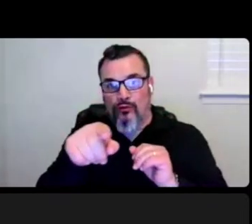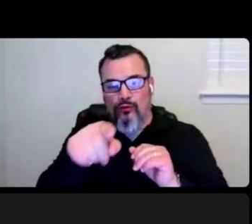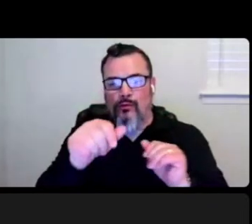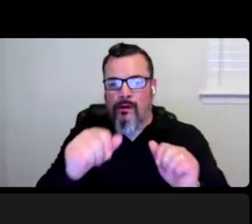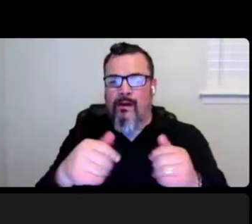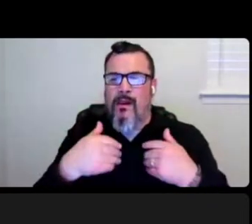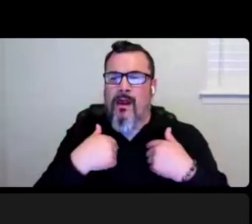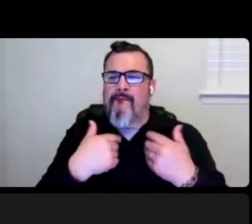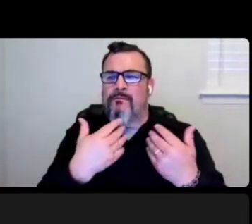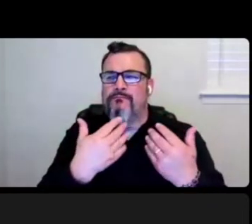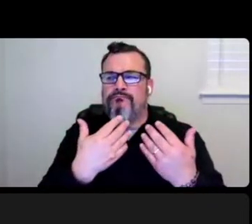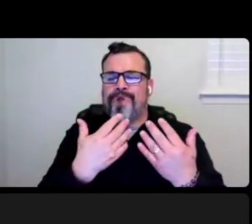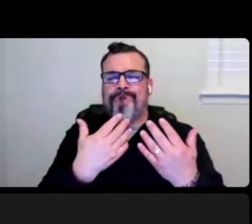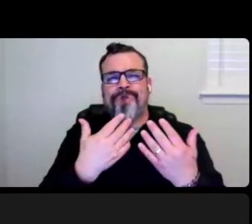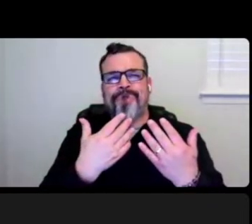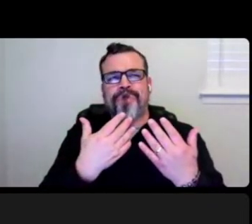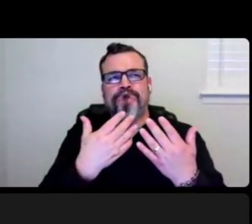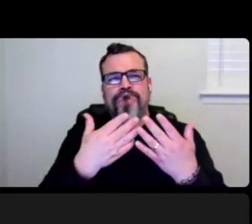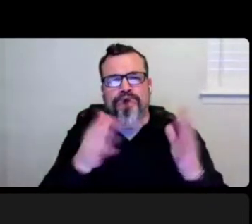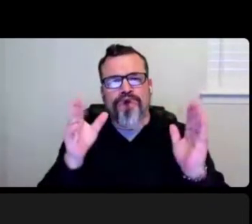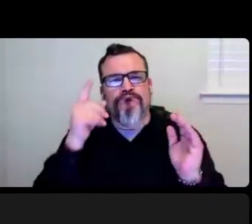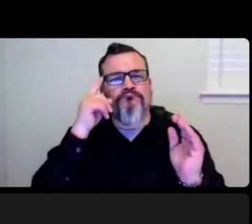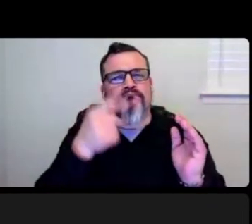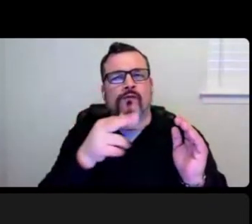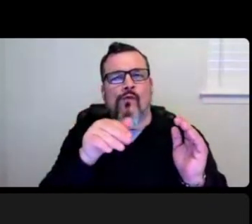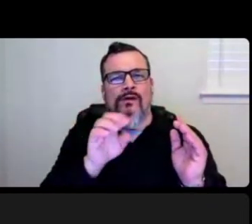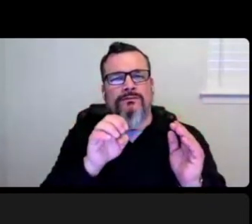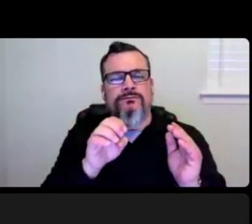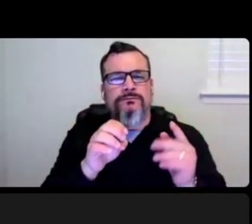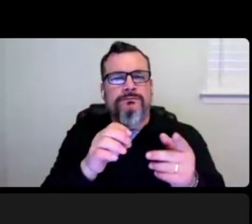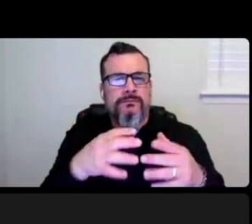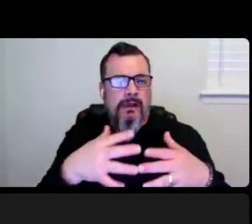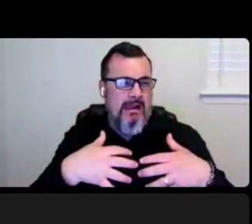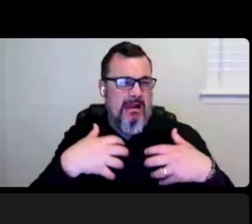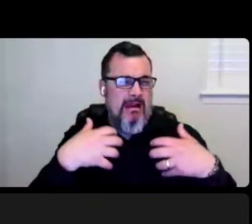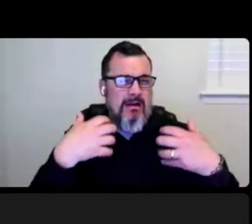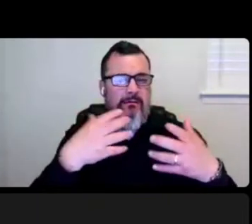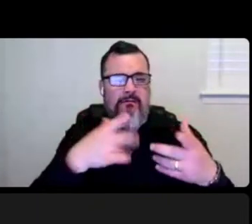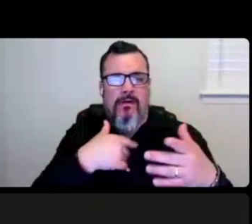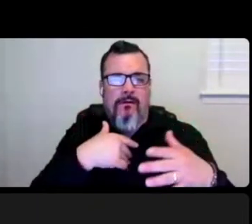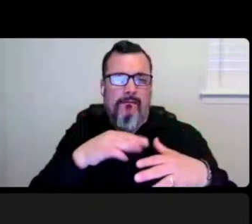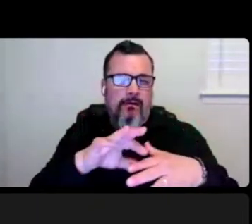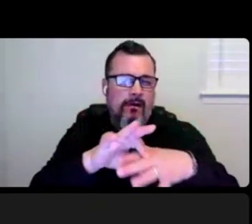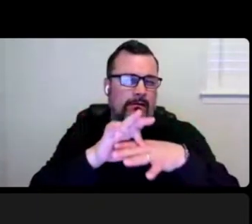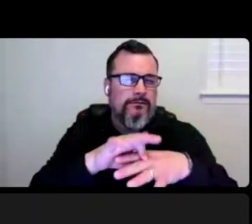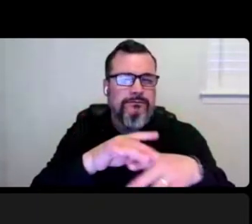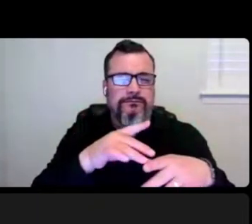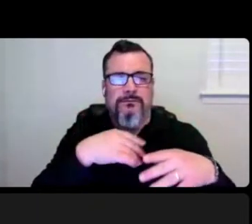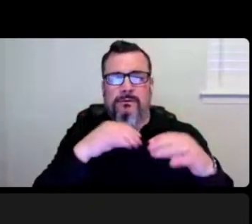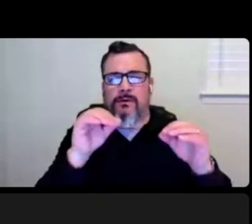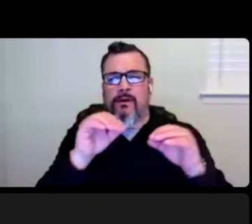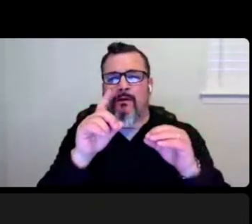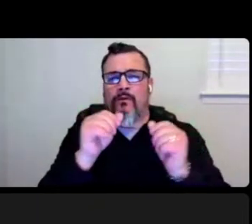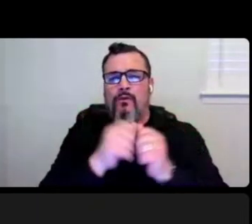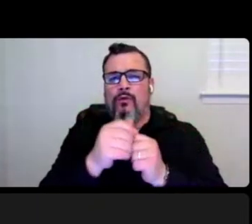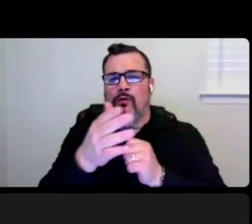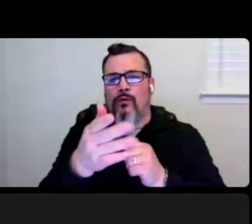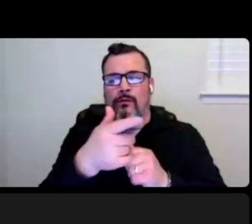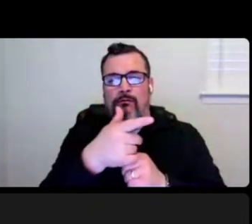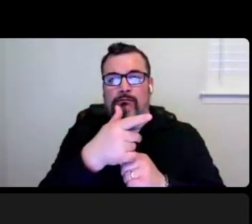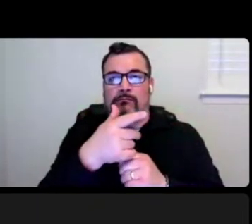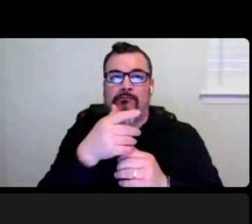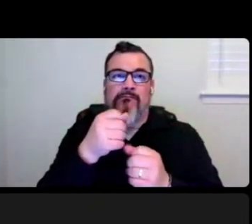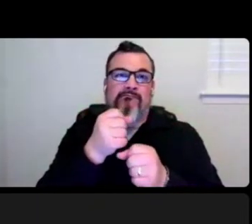grace. So that person who's so angry at the board has a whole context they're coming from that has nothing to do with you. They're yelling at